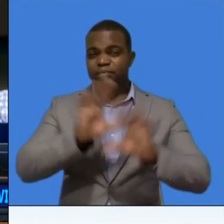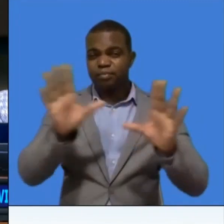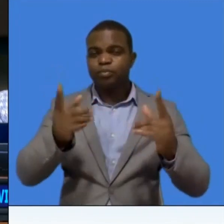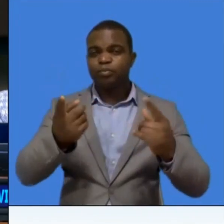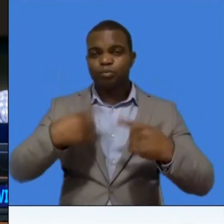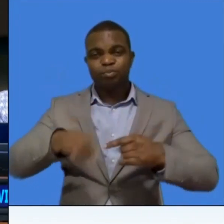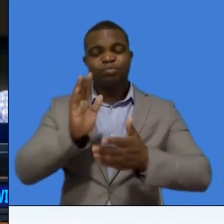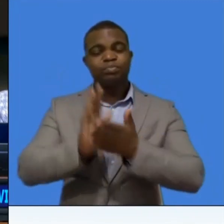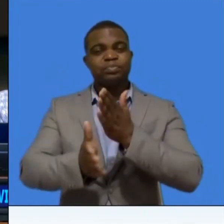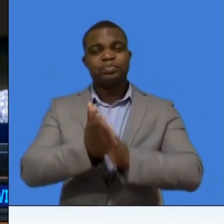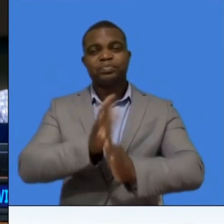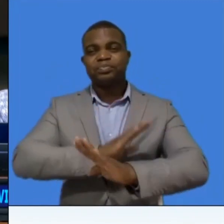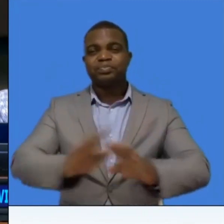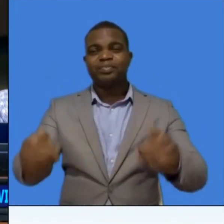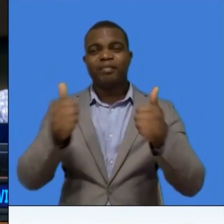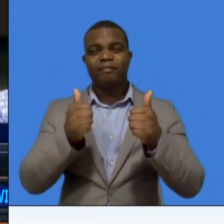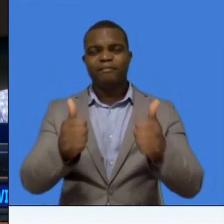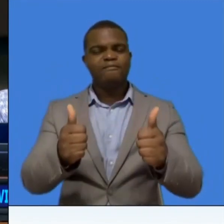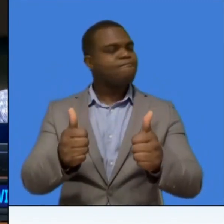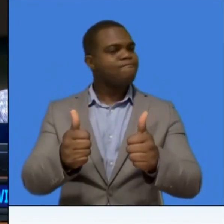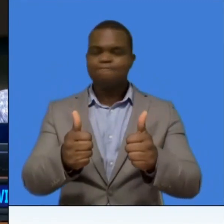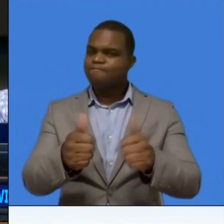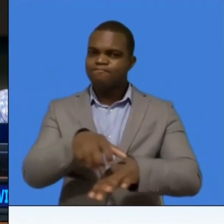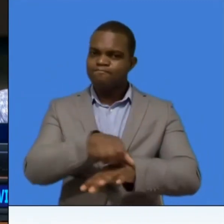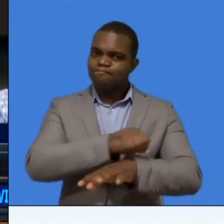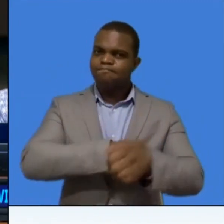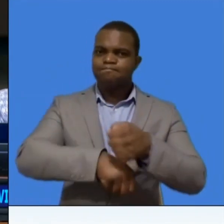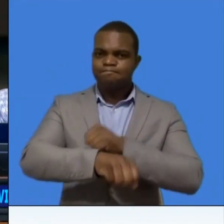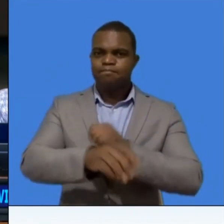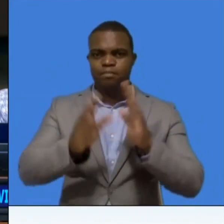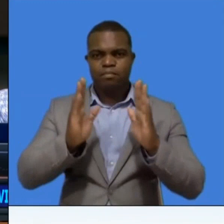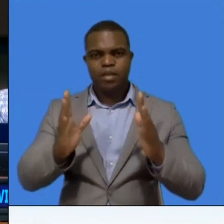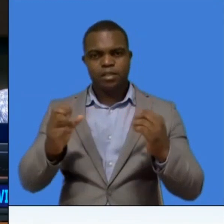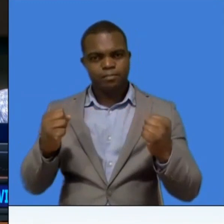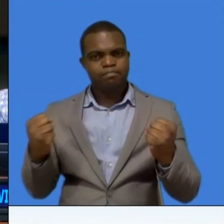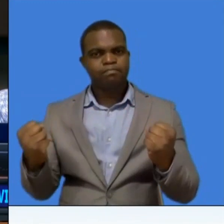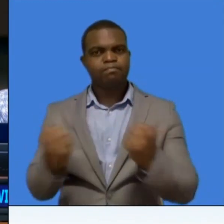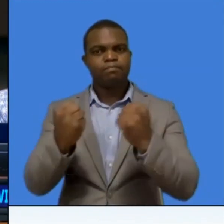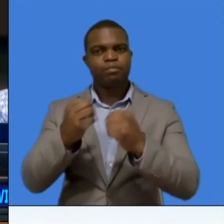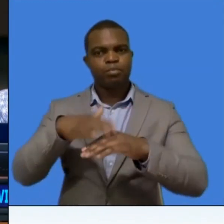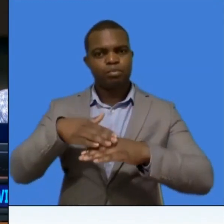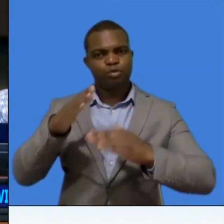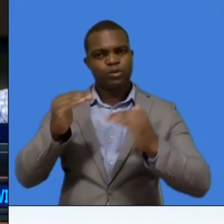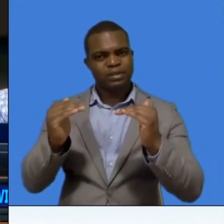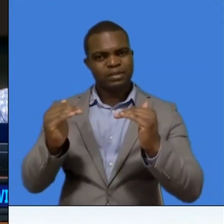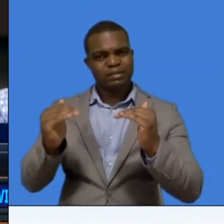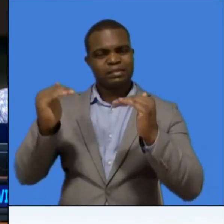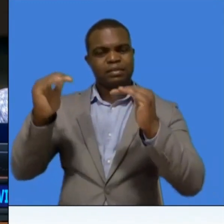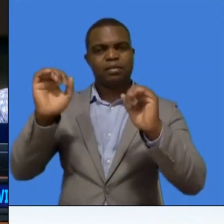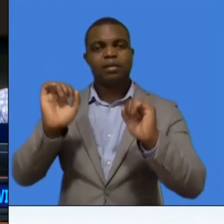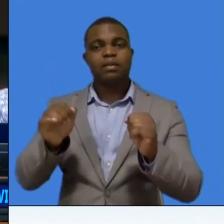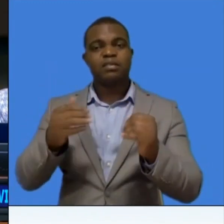that there is forward momentum in creating that vital awareness that those who are disabled have an important role to play